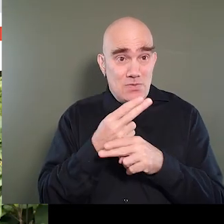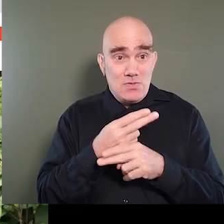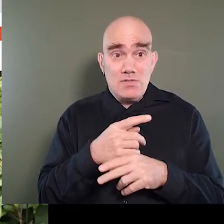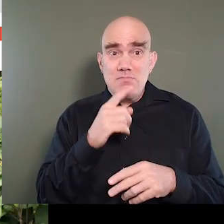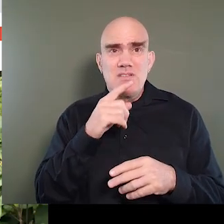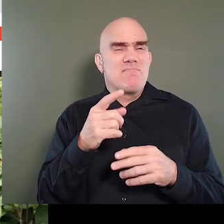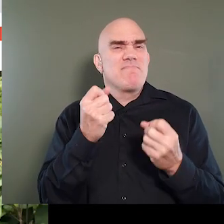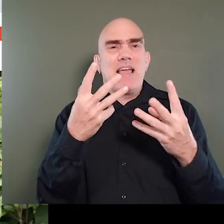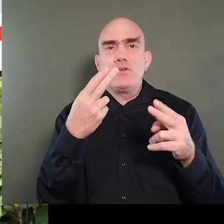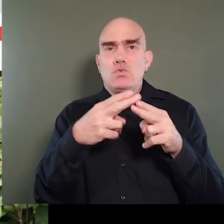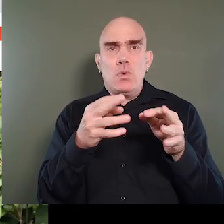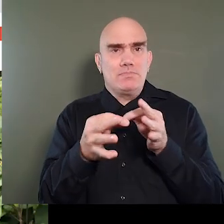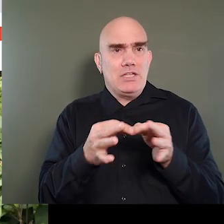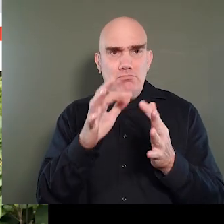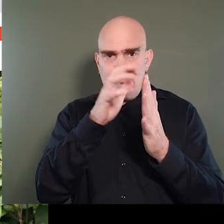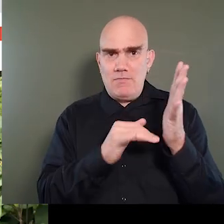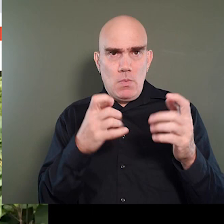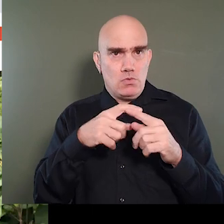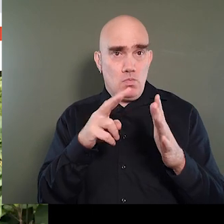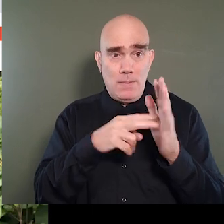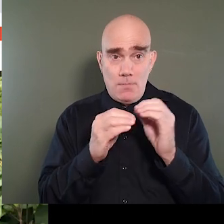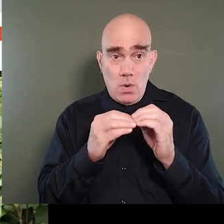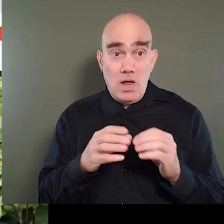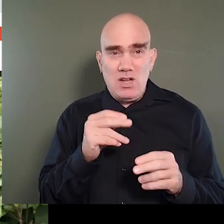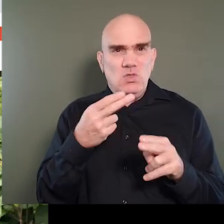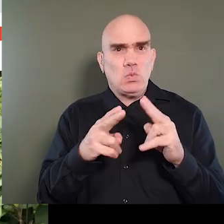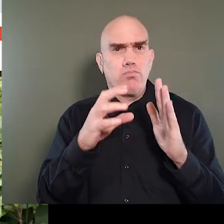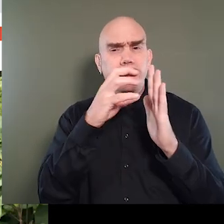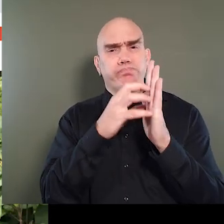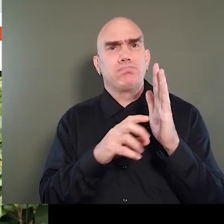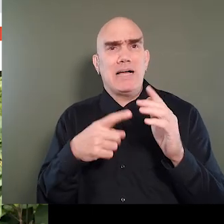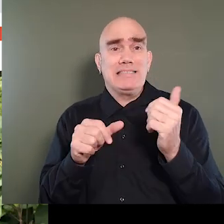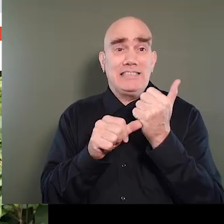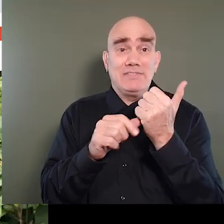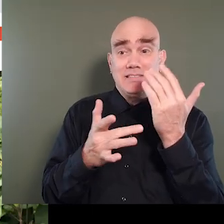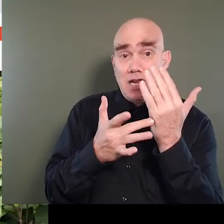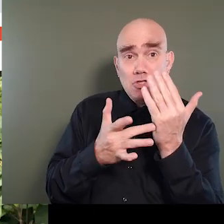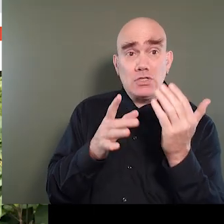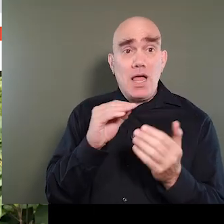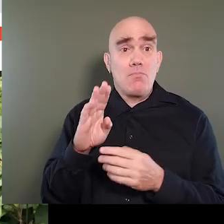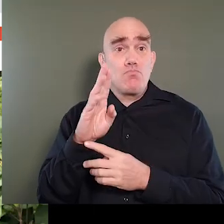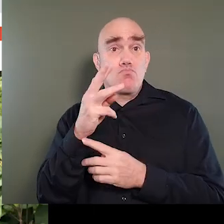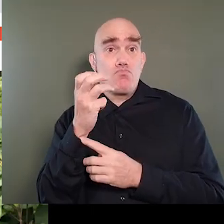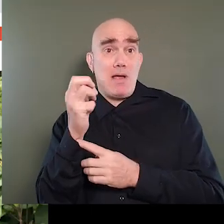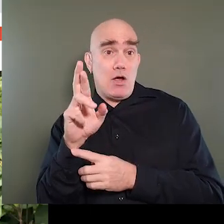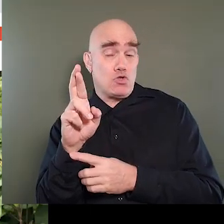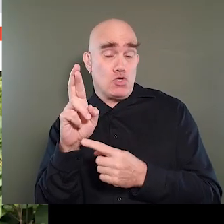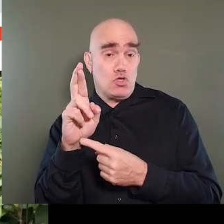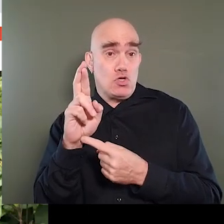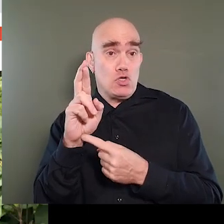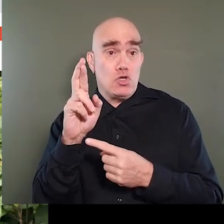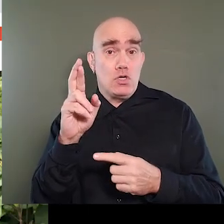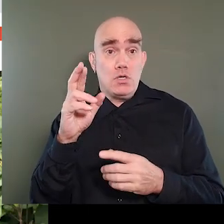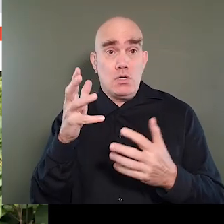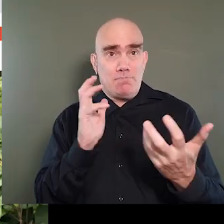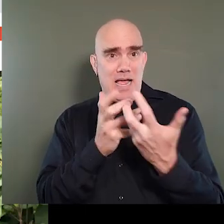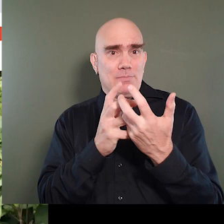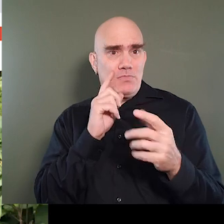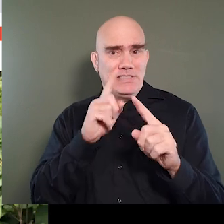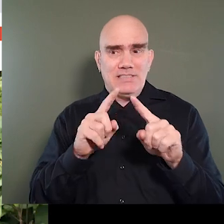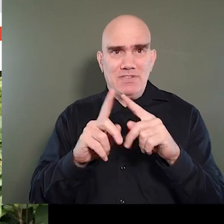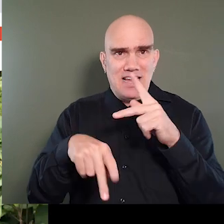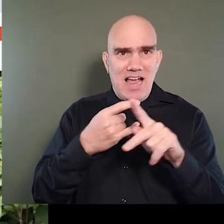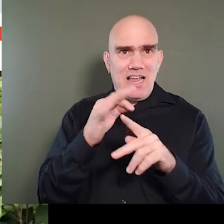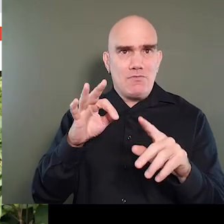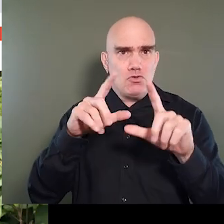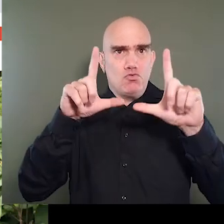if you'd like to read further about them, and short blurbs about assistive technology and browser compatibility for different